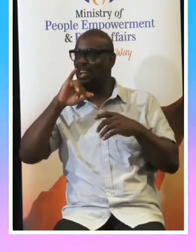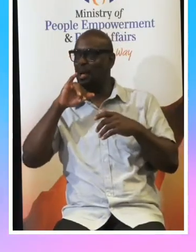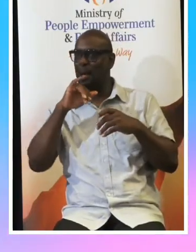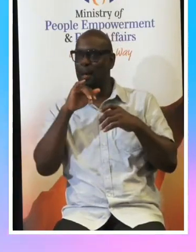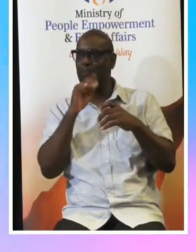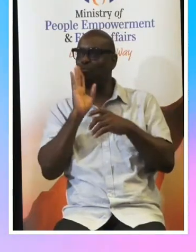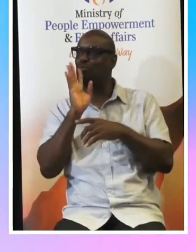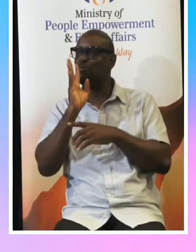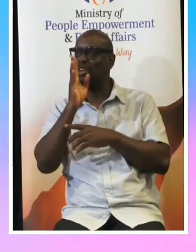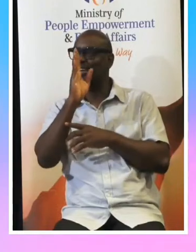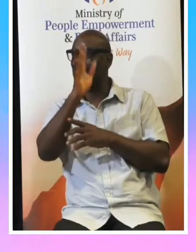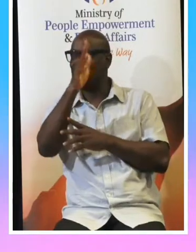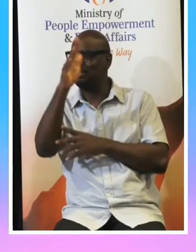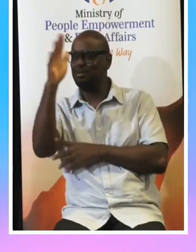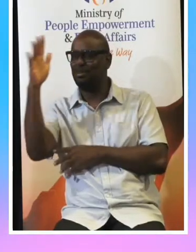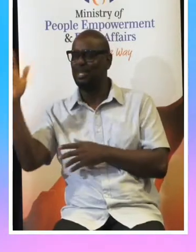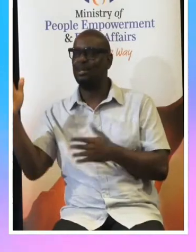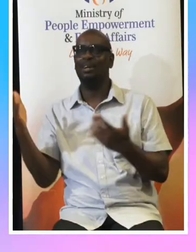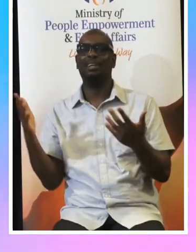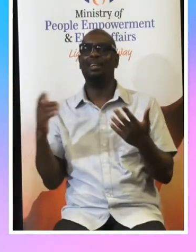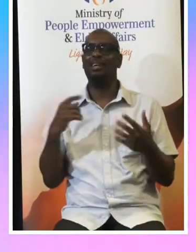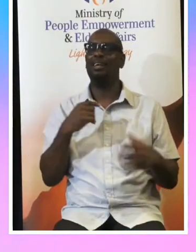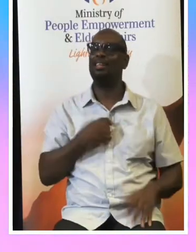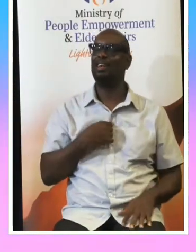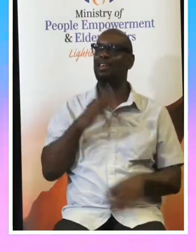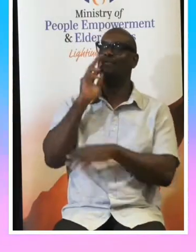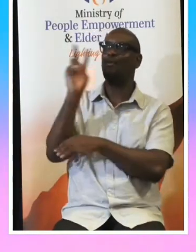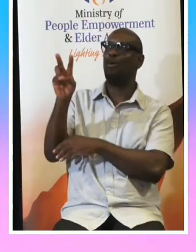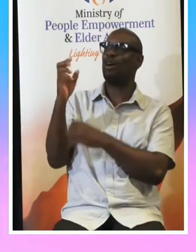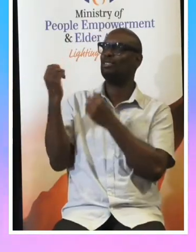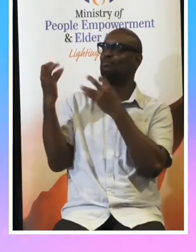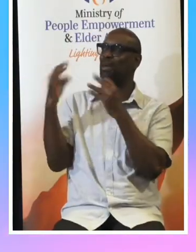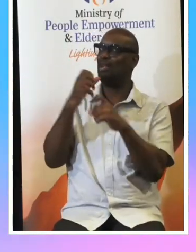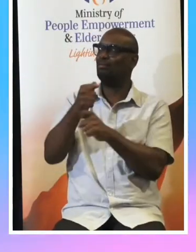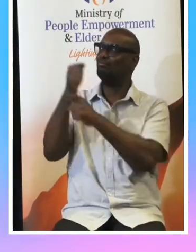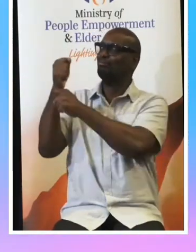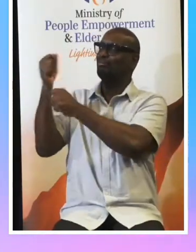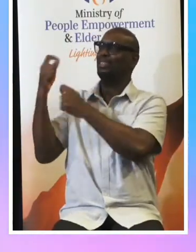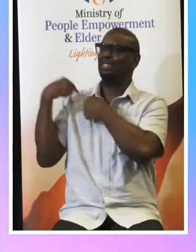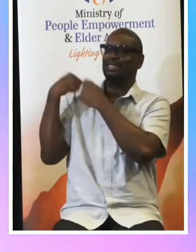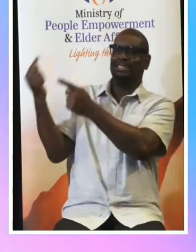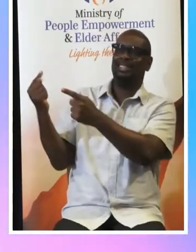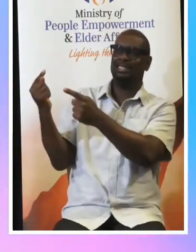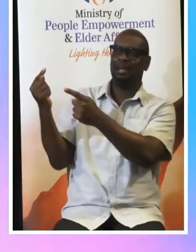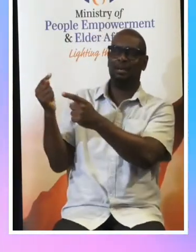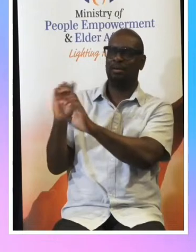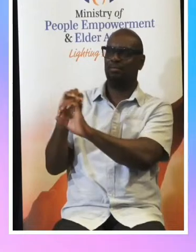I have observed many campaigns since then, but none of them